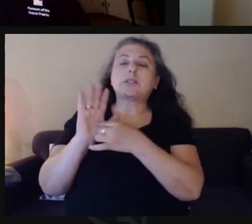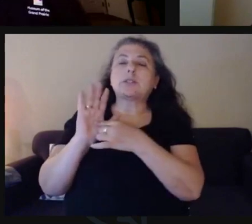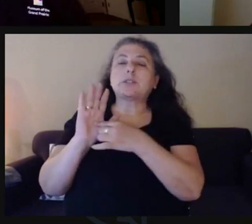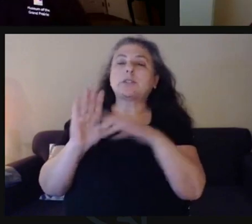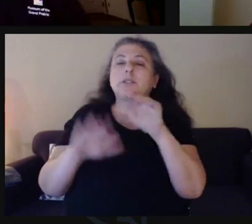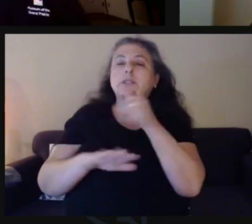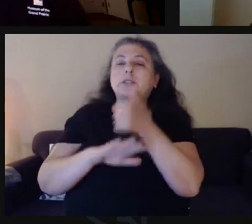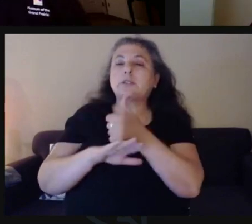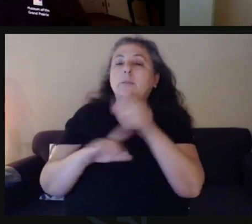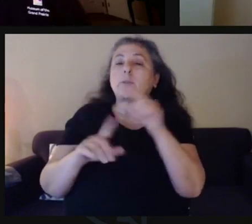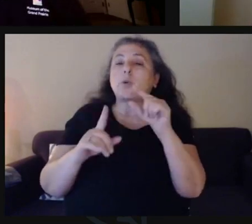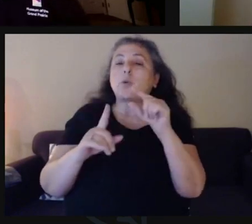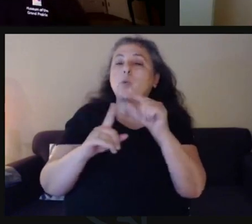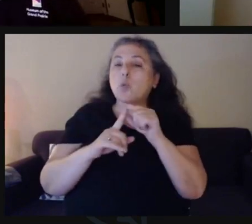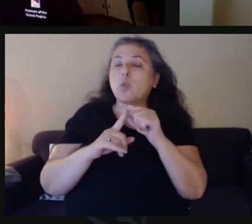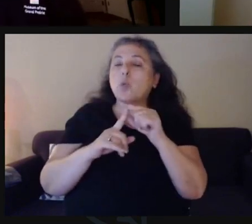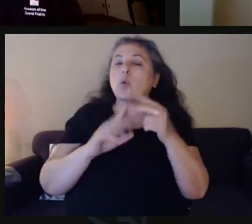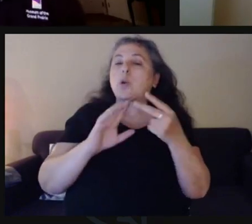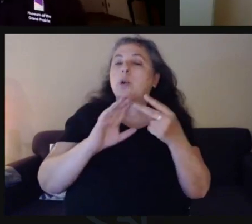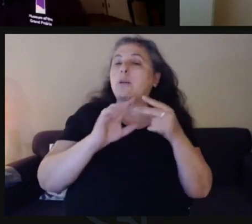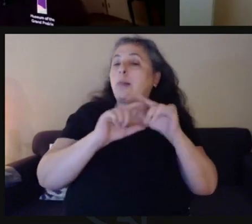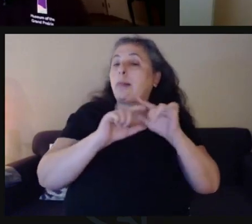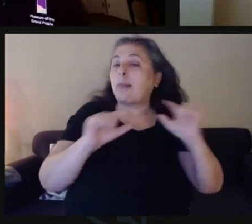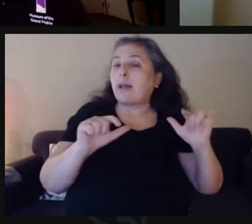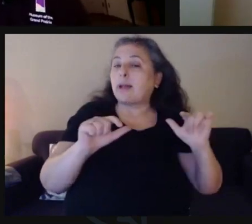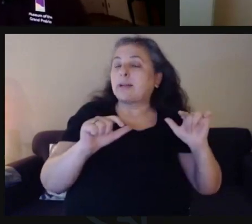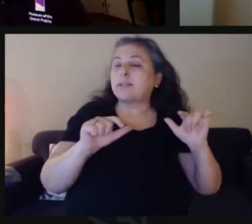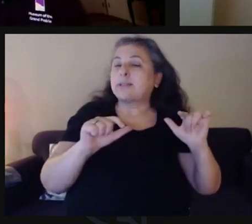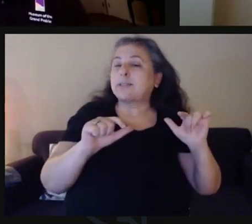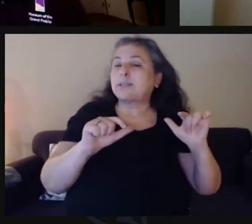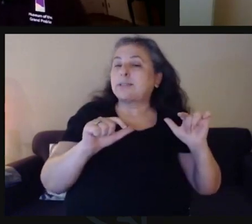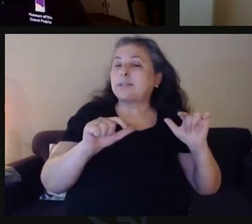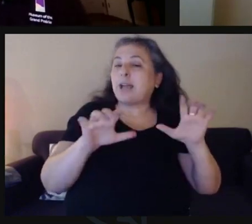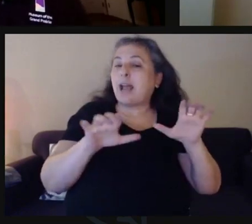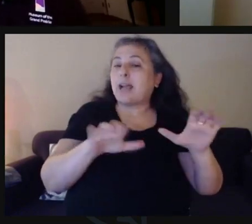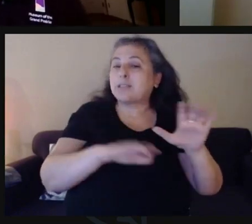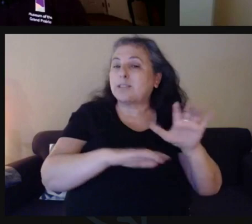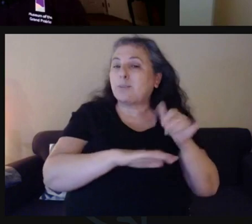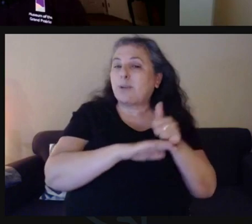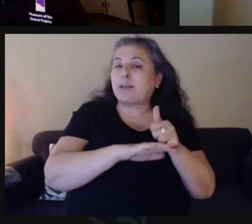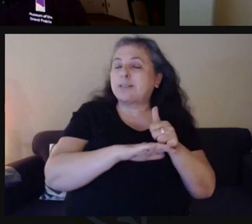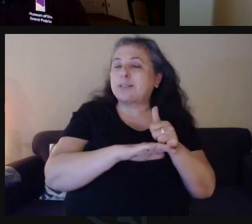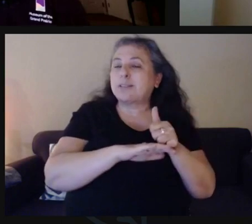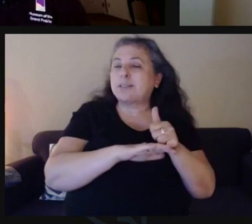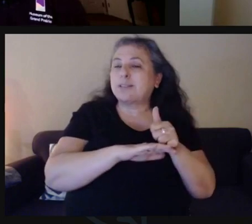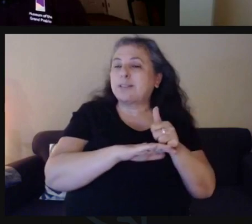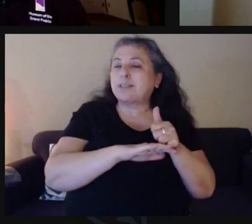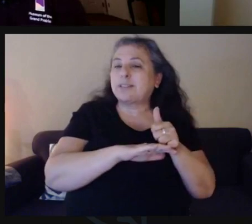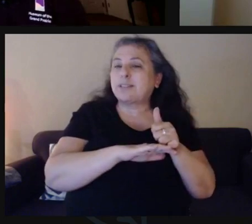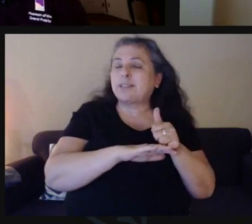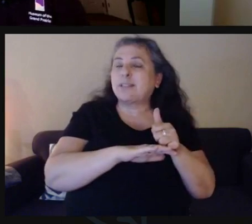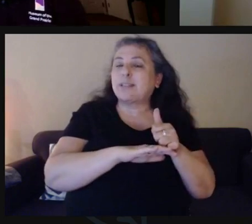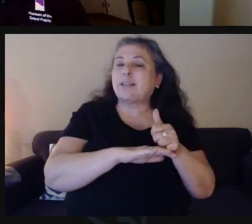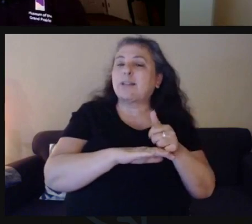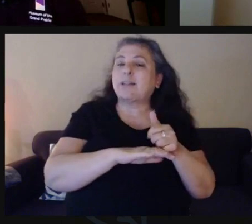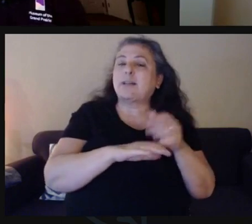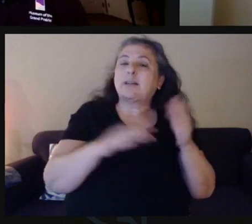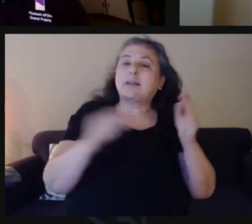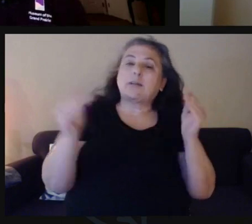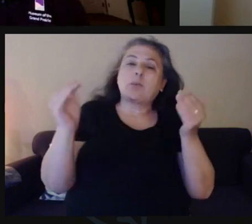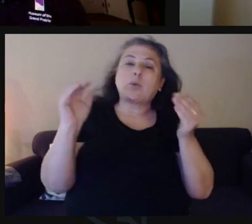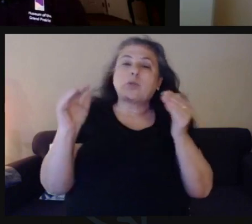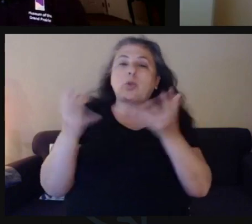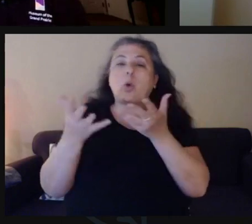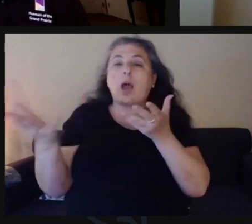or the whole language about language being action based and as opposed to object